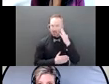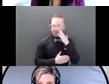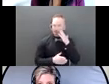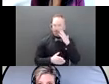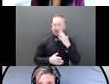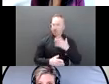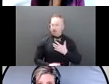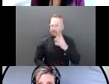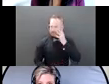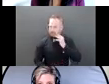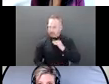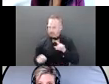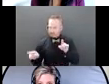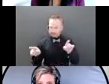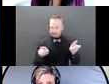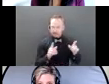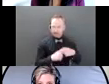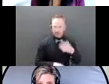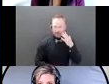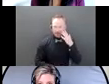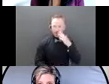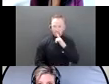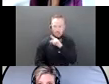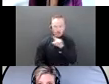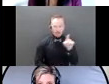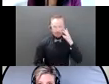tell me about people that they know of that have been